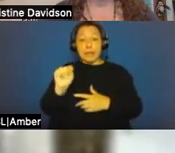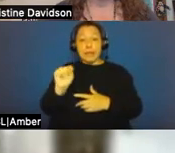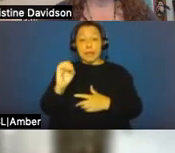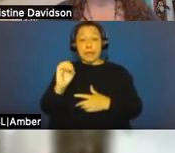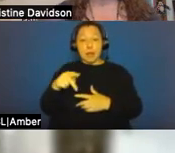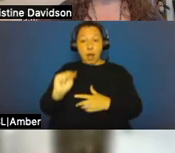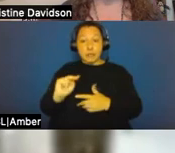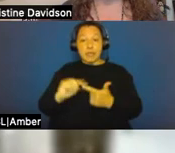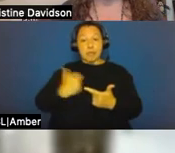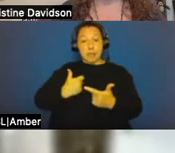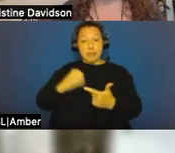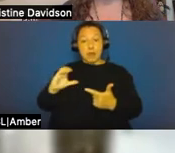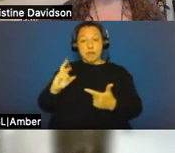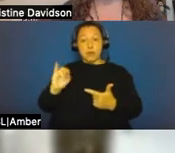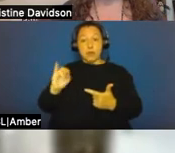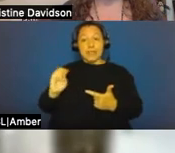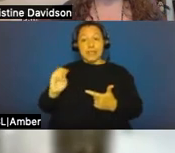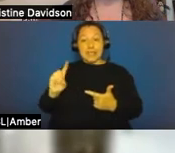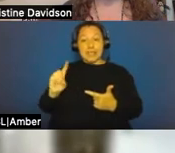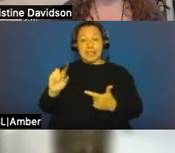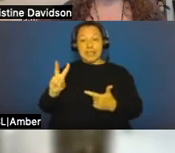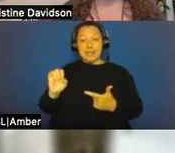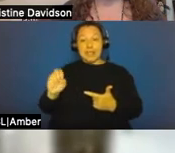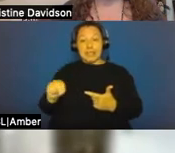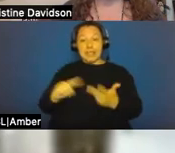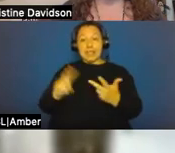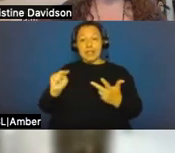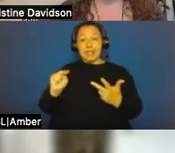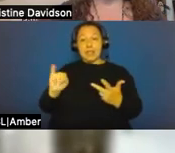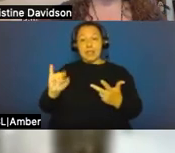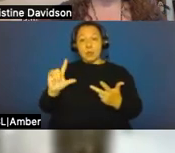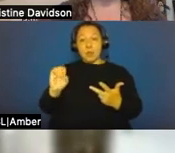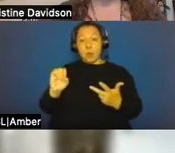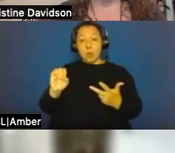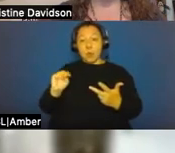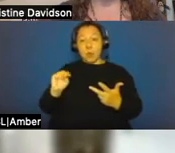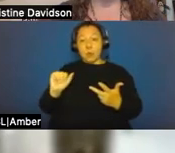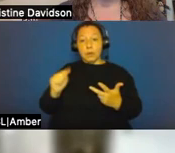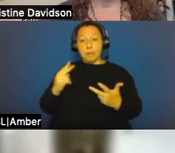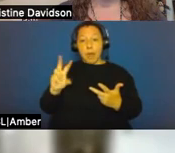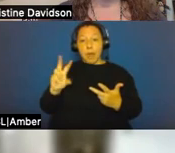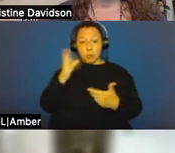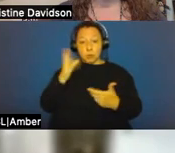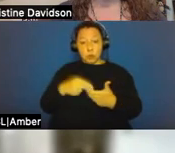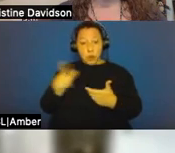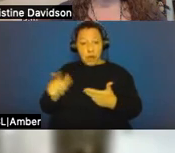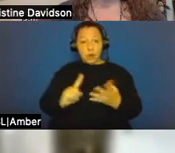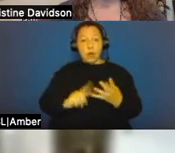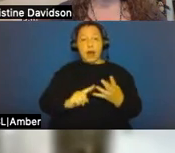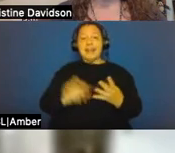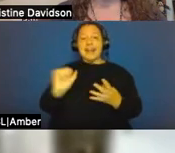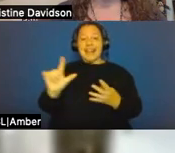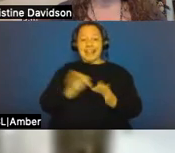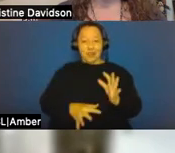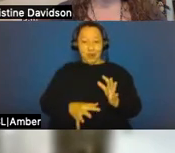Christine Davidson. Nicole Matthews is going to be joining us a little bit later. And then we have our ASL